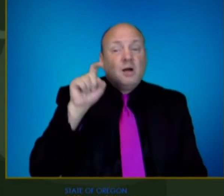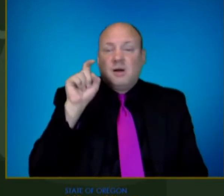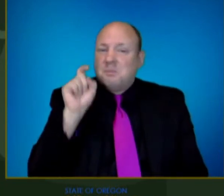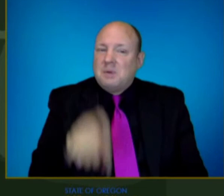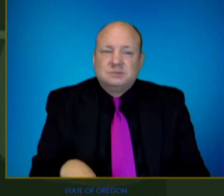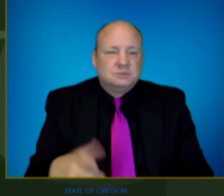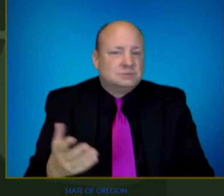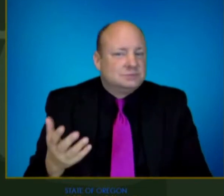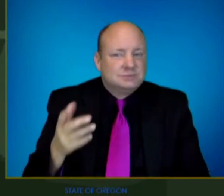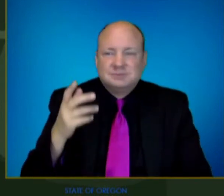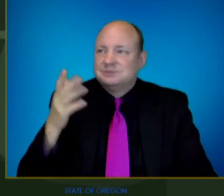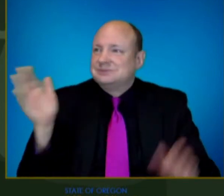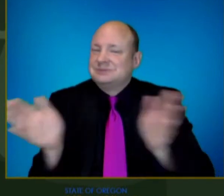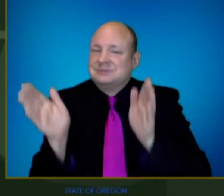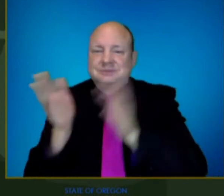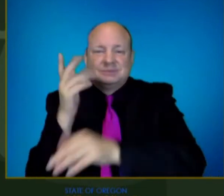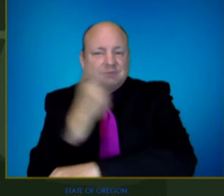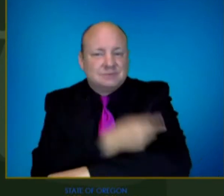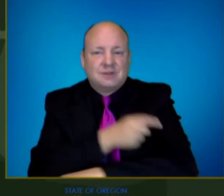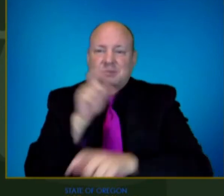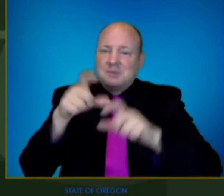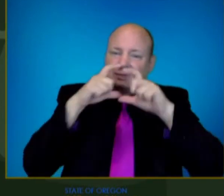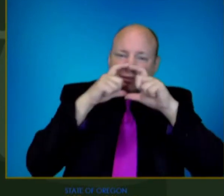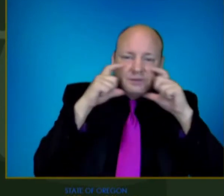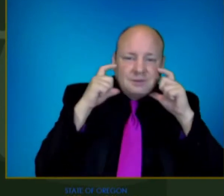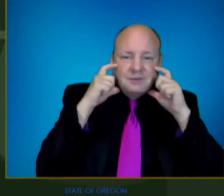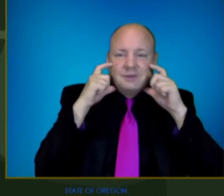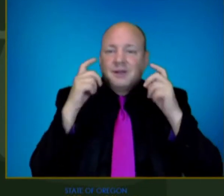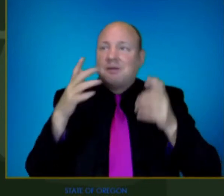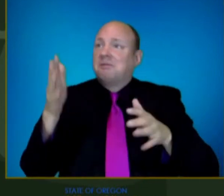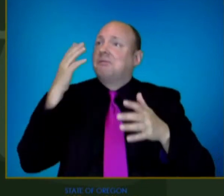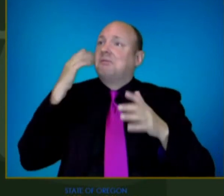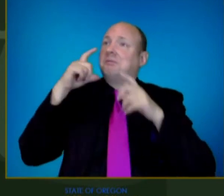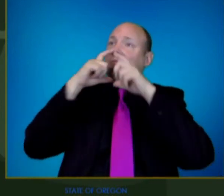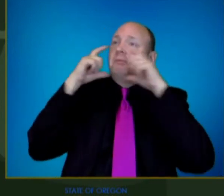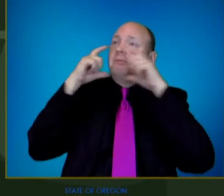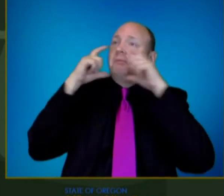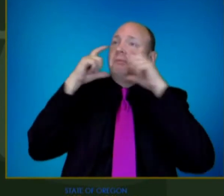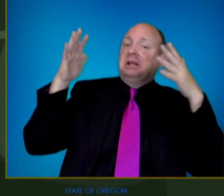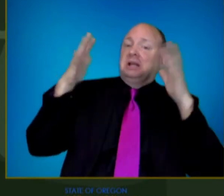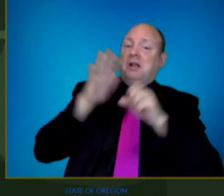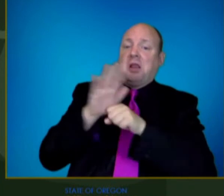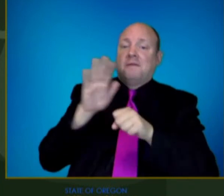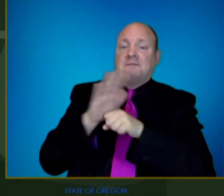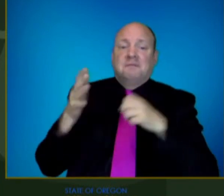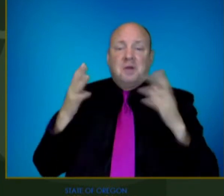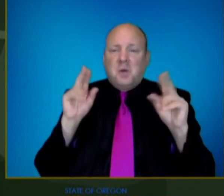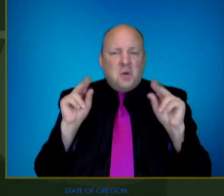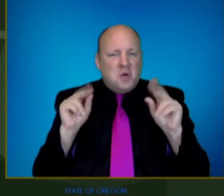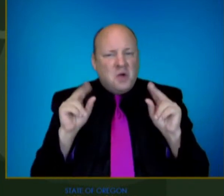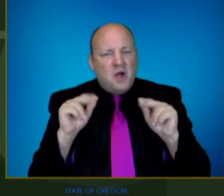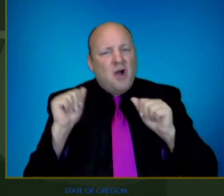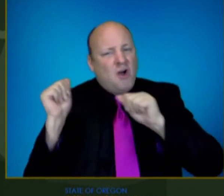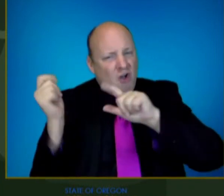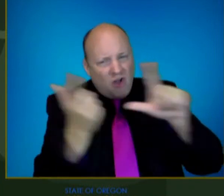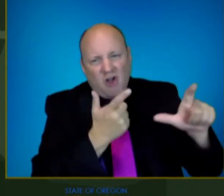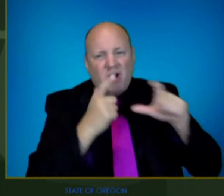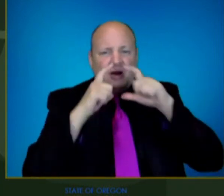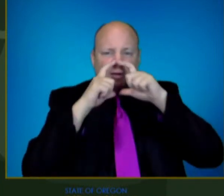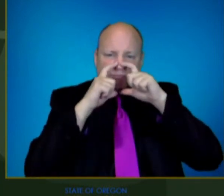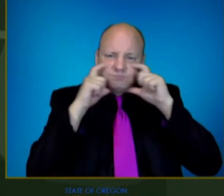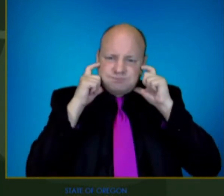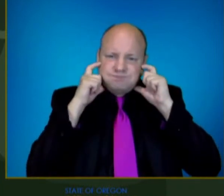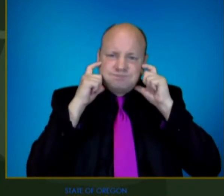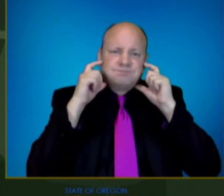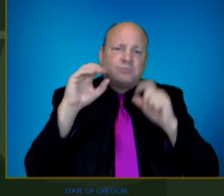health officer action alone, or a hospital CEO action or nurse action. This is every Oregonian who's not yet vaccinated and